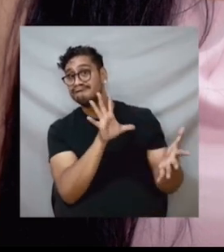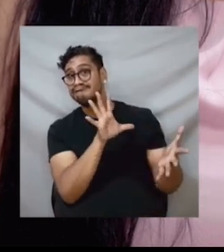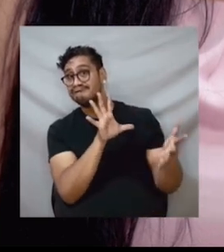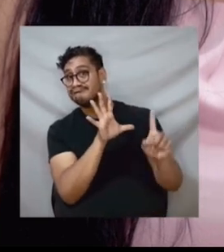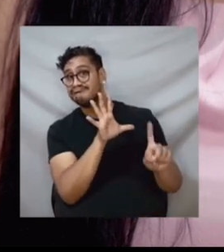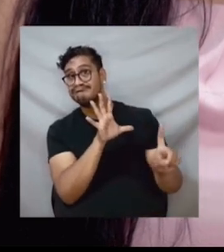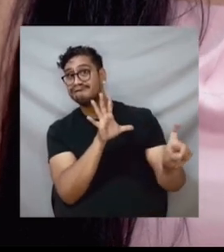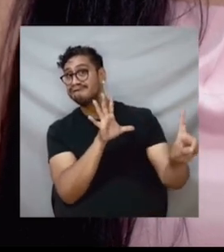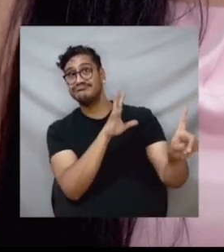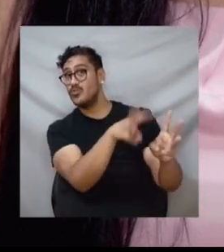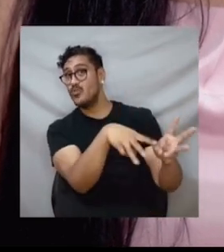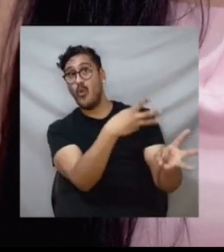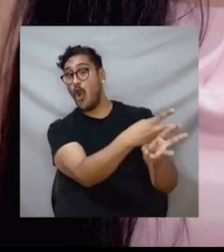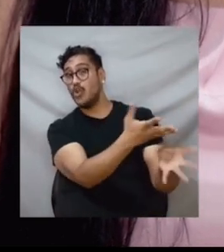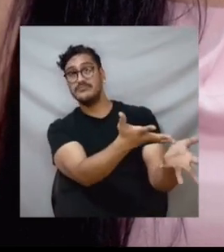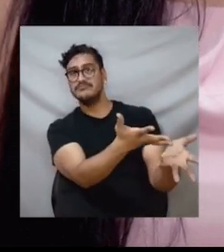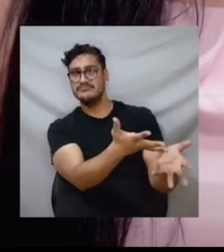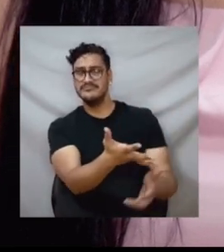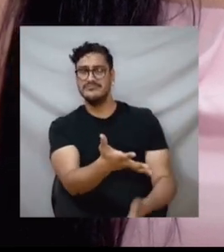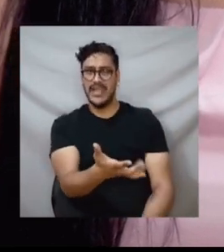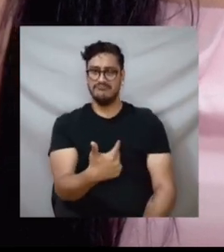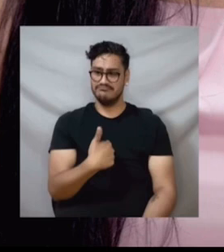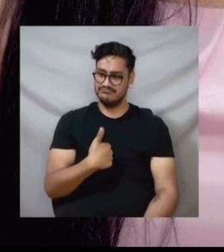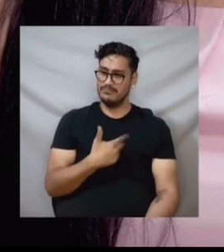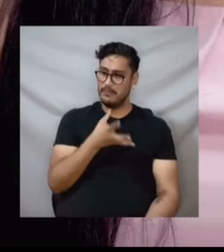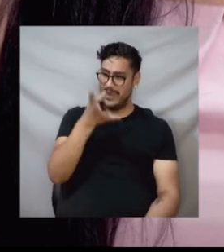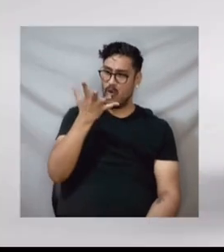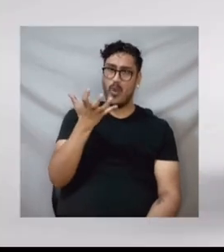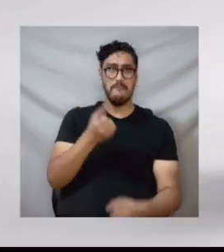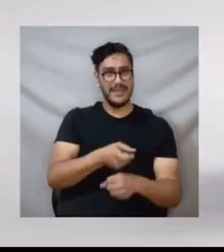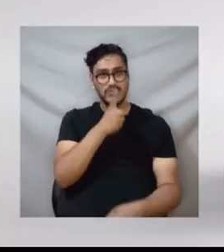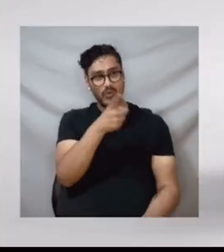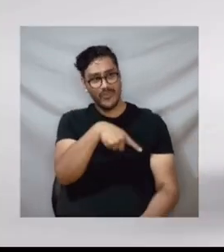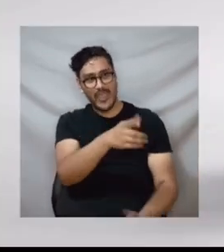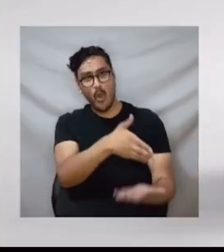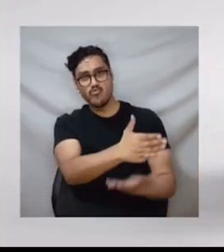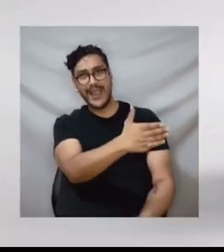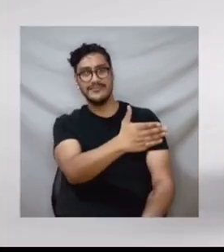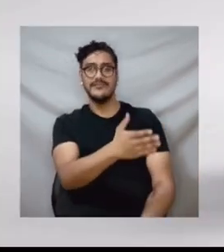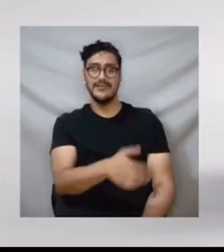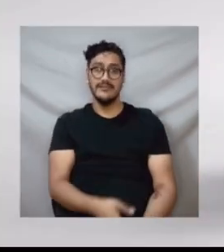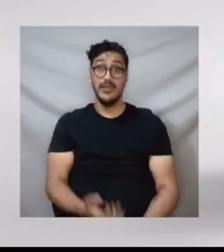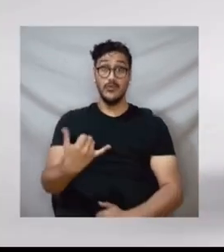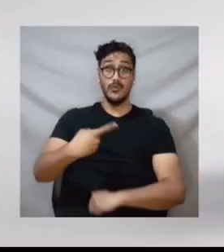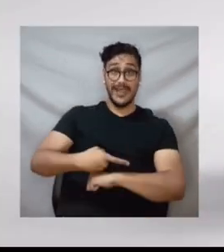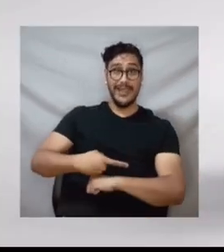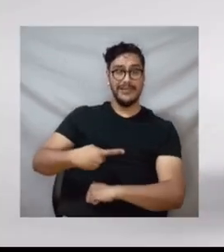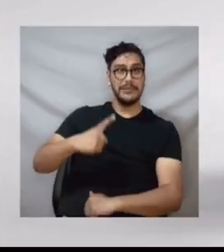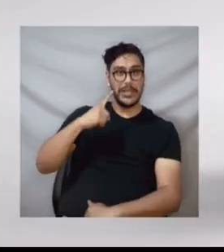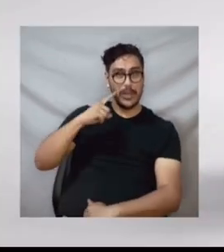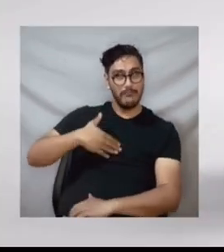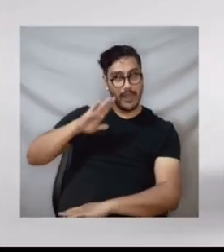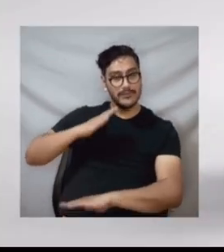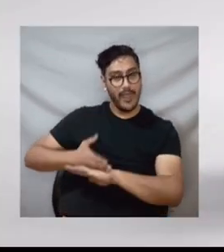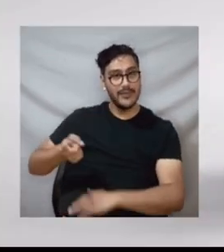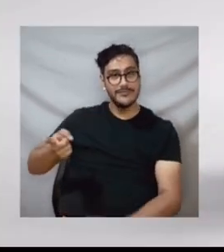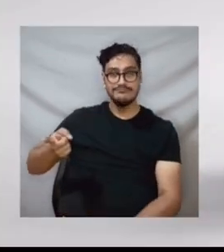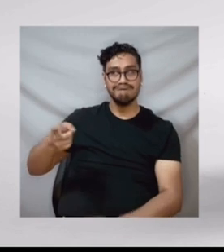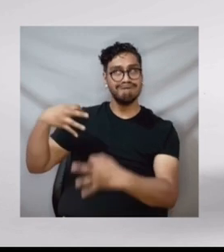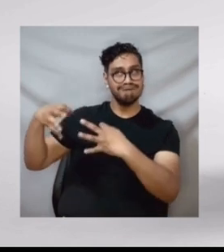And you want to make sure that they're going to be all right. And to hear Richie talk today makes me feel like he's going to be all right.